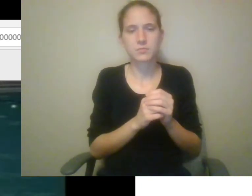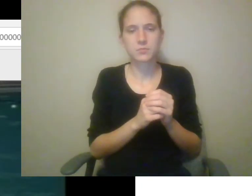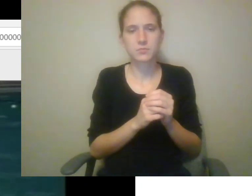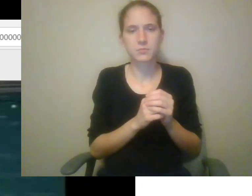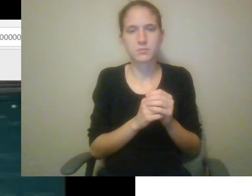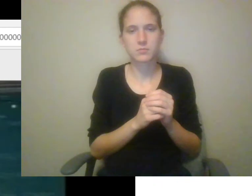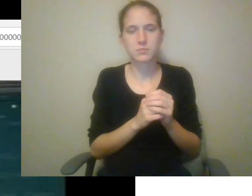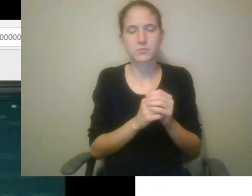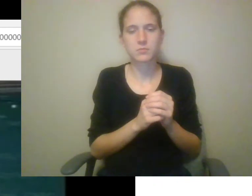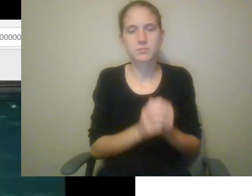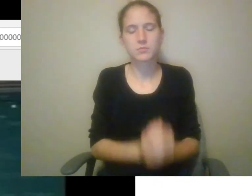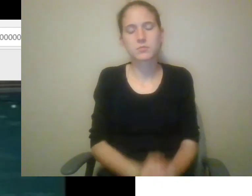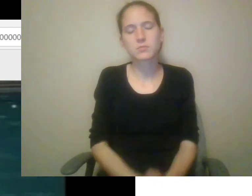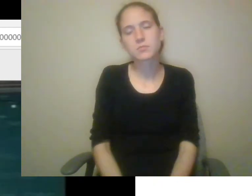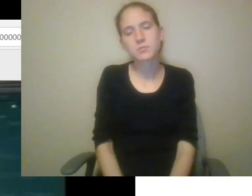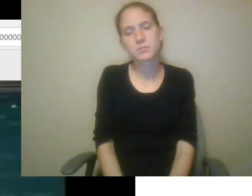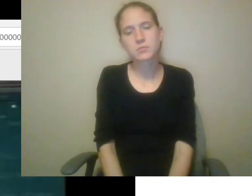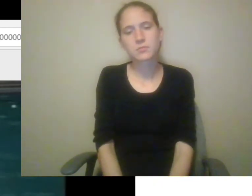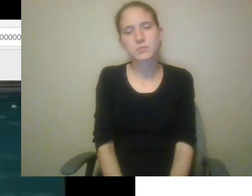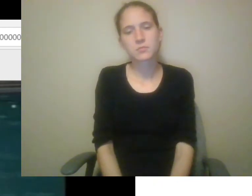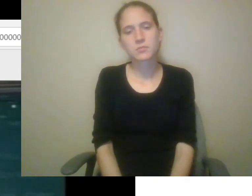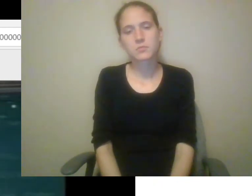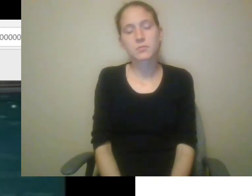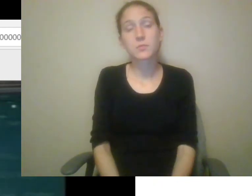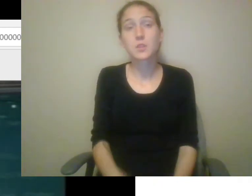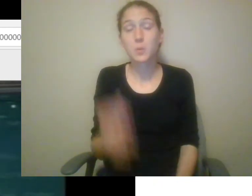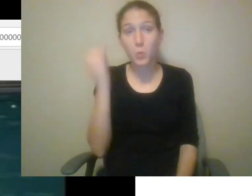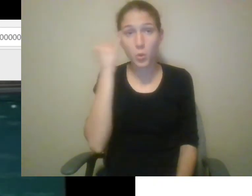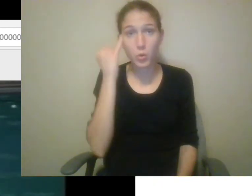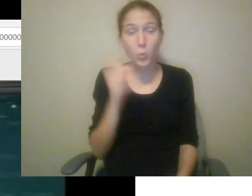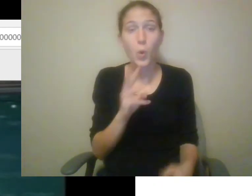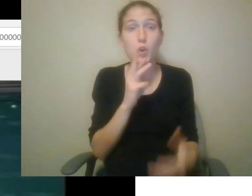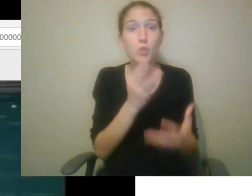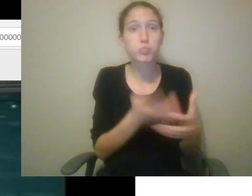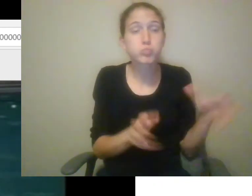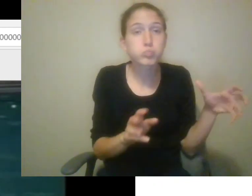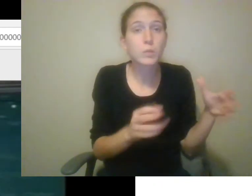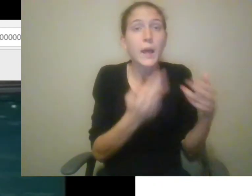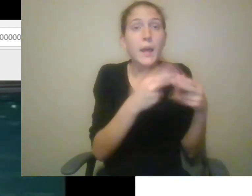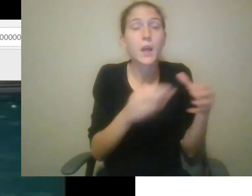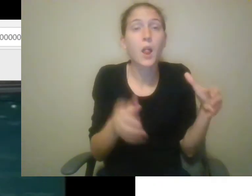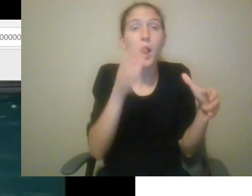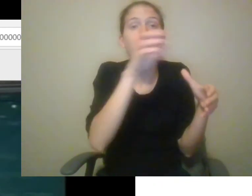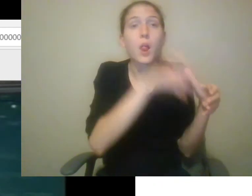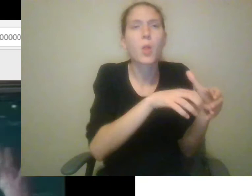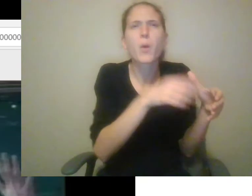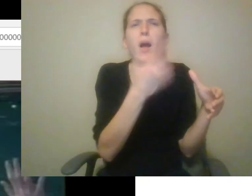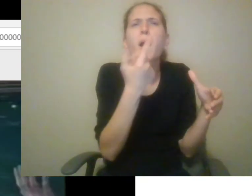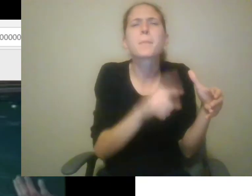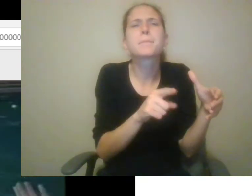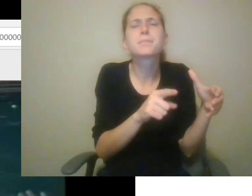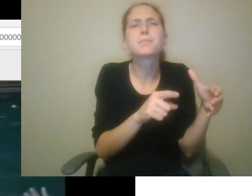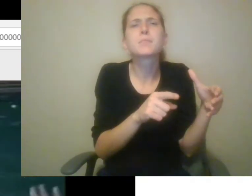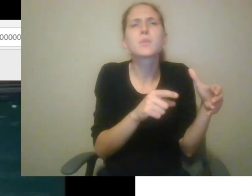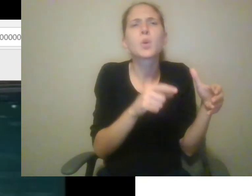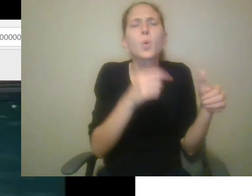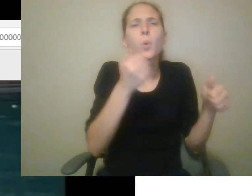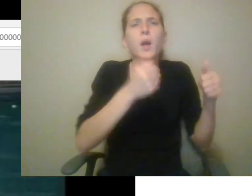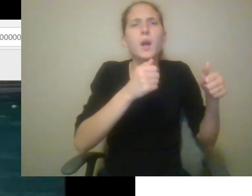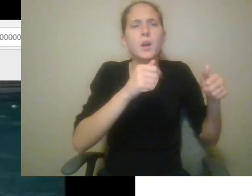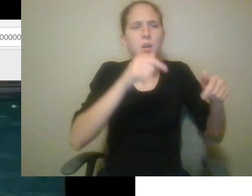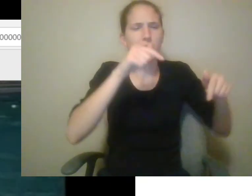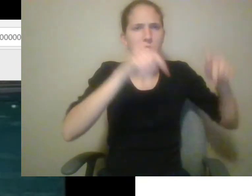happen if I put that egg, or what should happen if I put that egg in pure water? Where would there be a